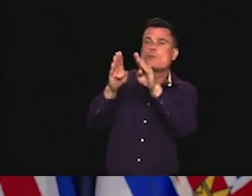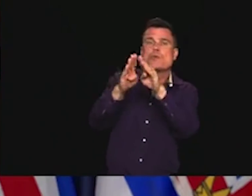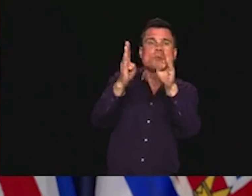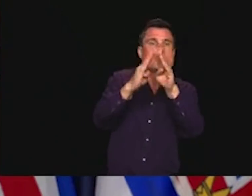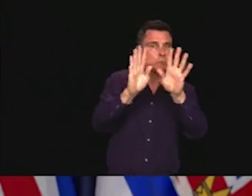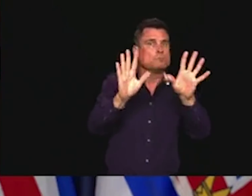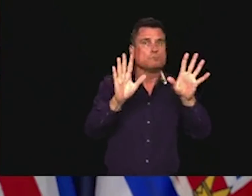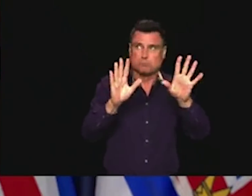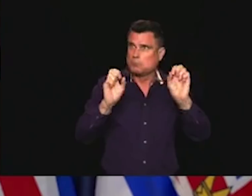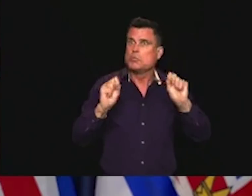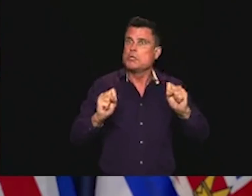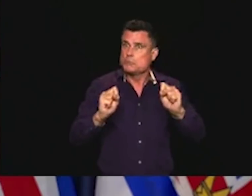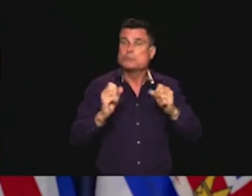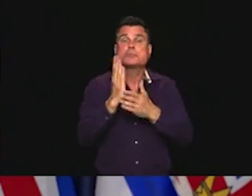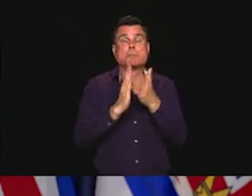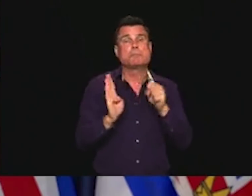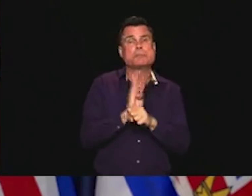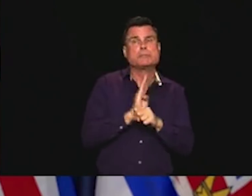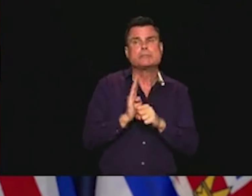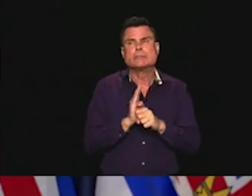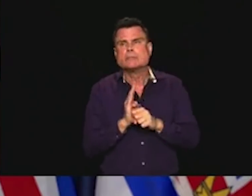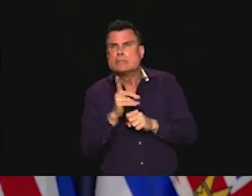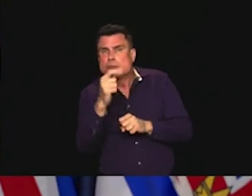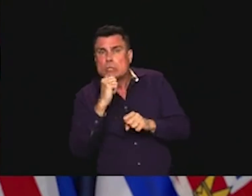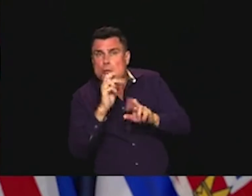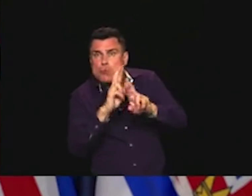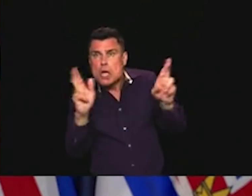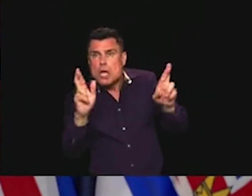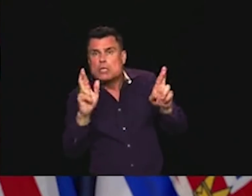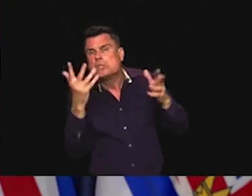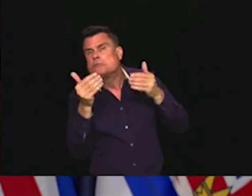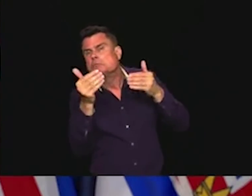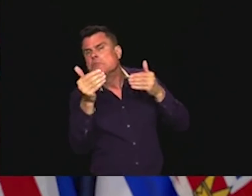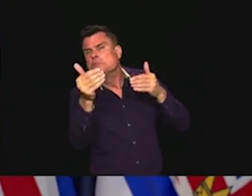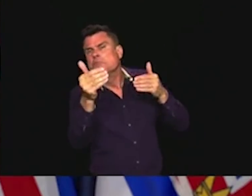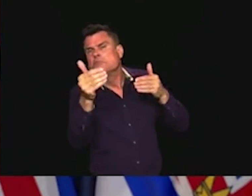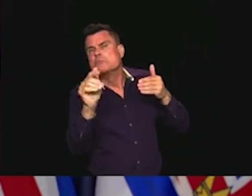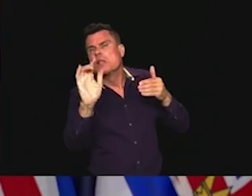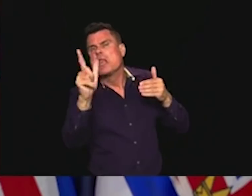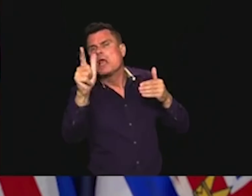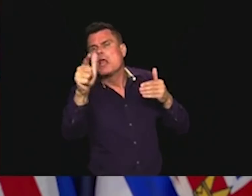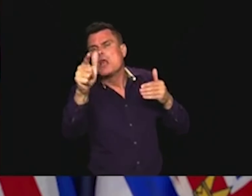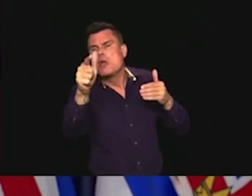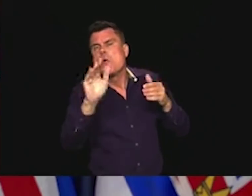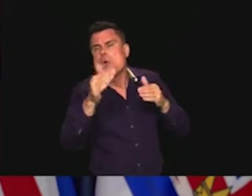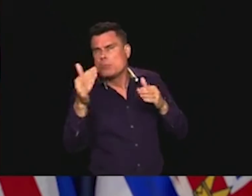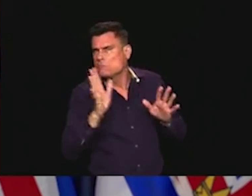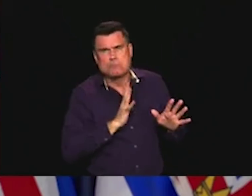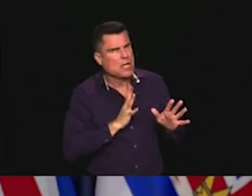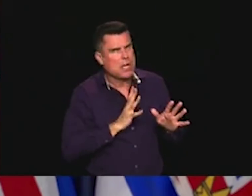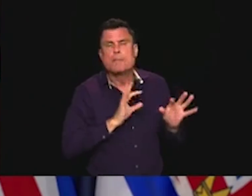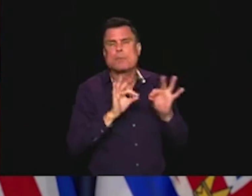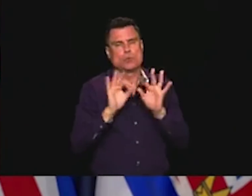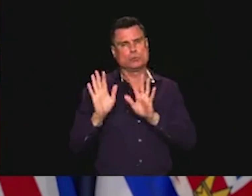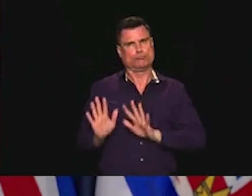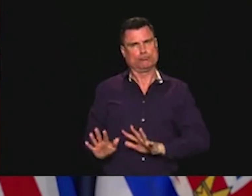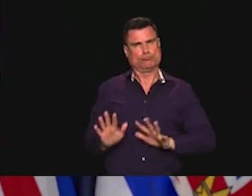we live our lives. And along the way, the people of BC stayed apart and worked together, and we bent our